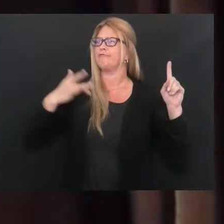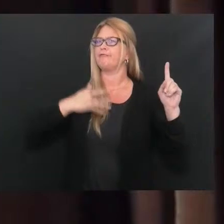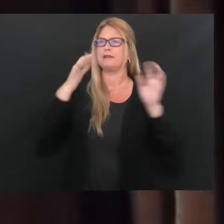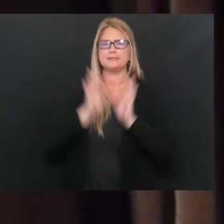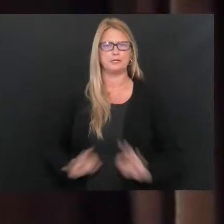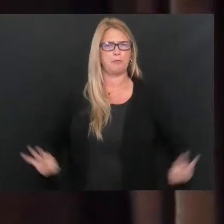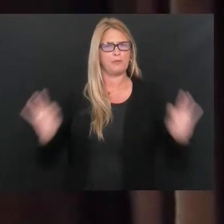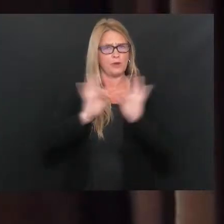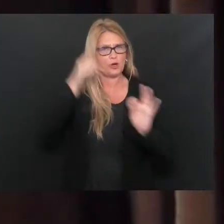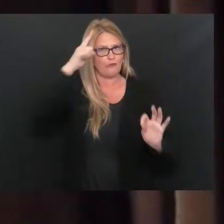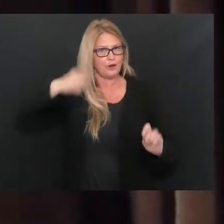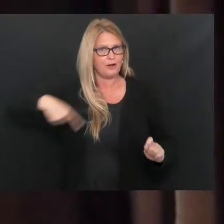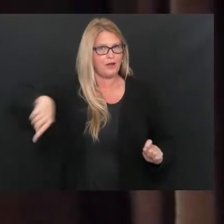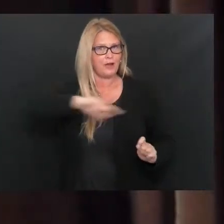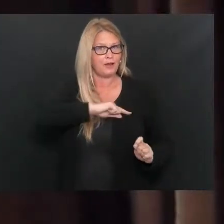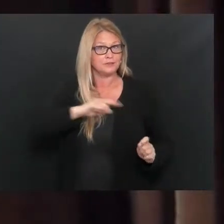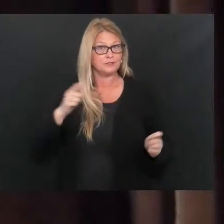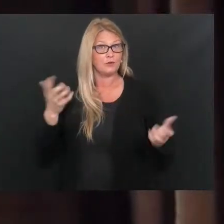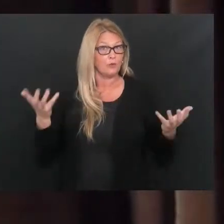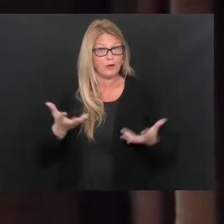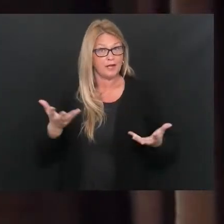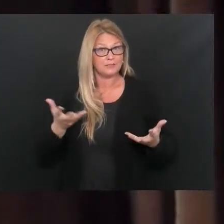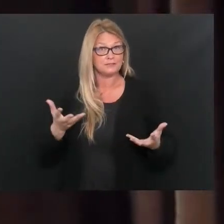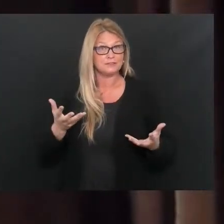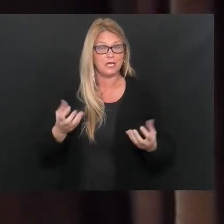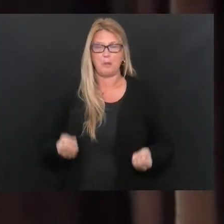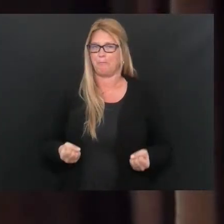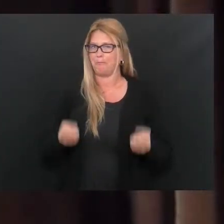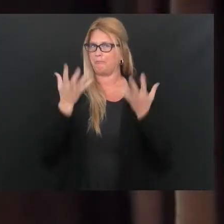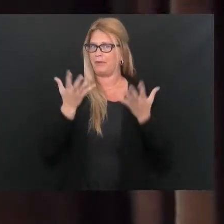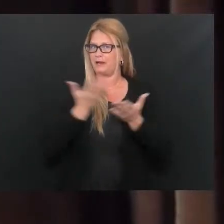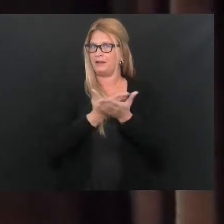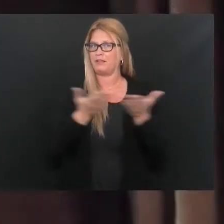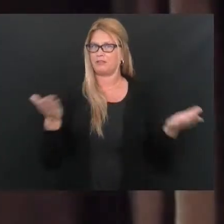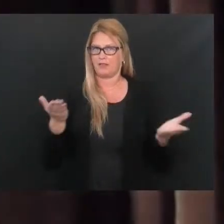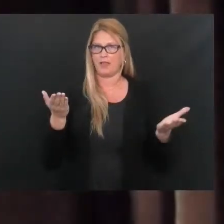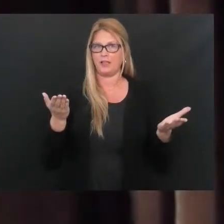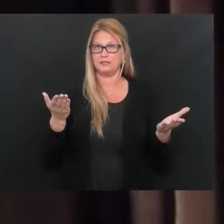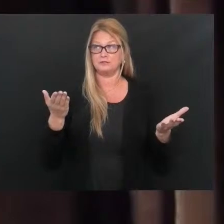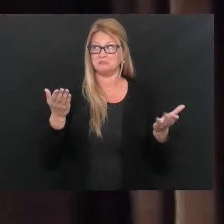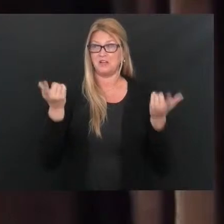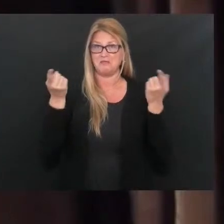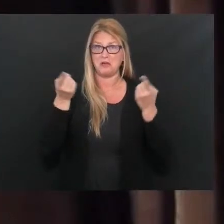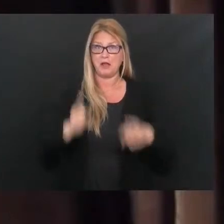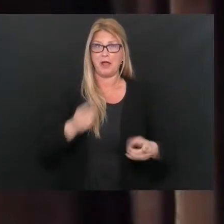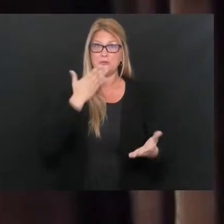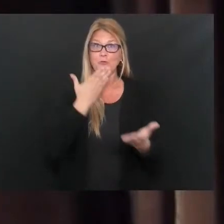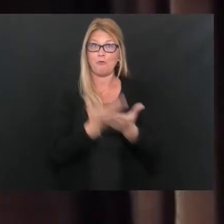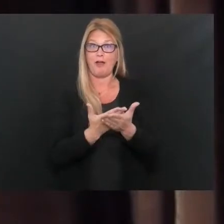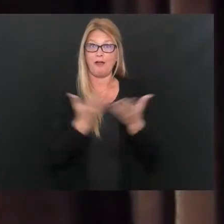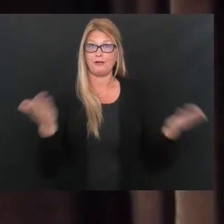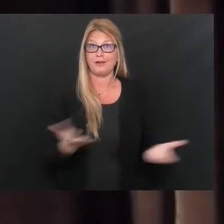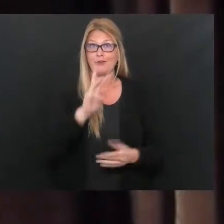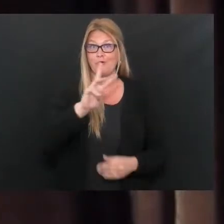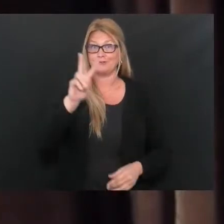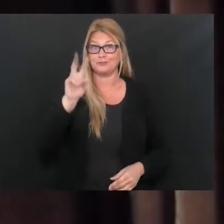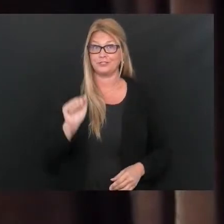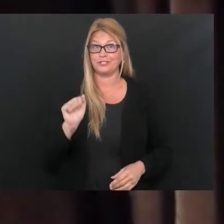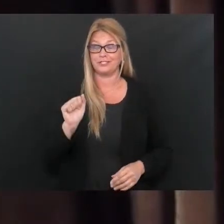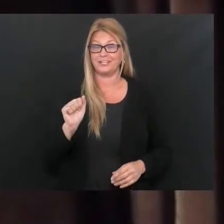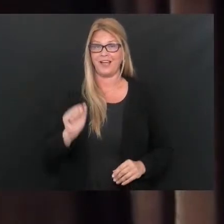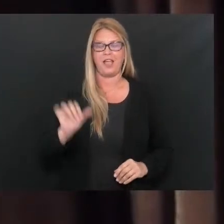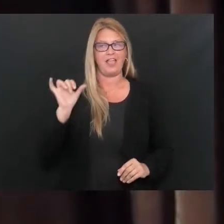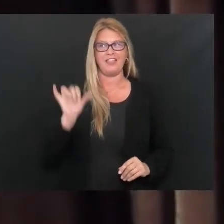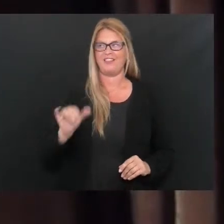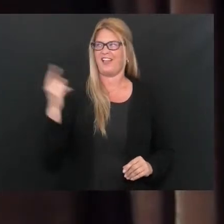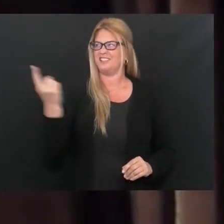us, which is that many things have gone really well in West Virginia. And that's something that we